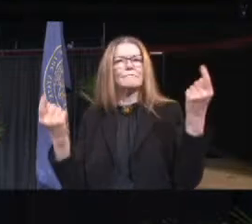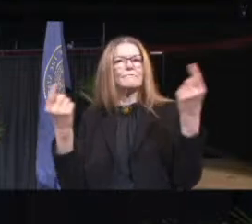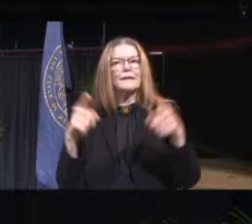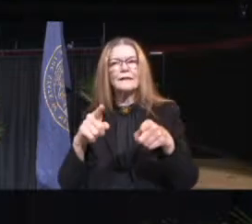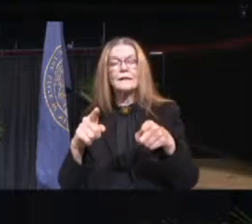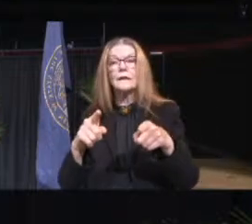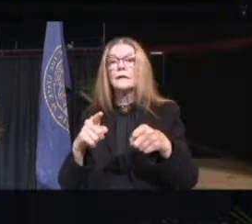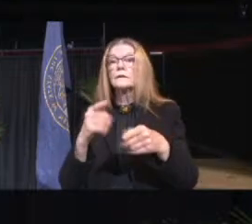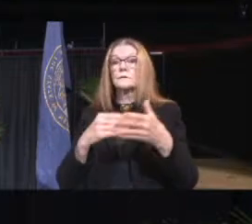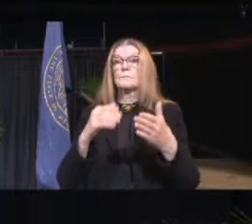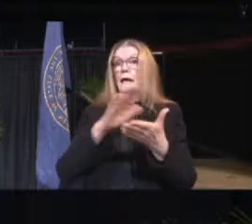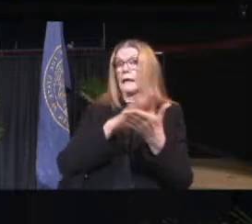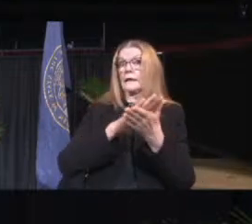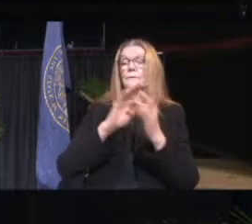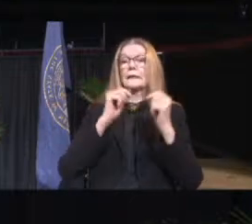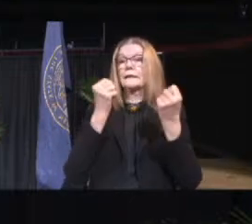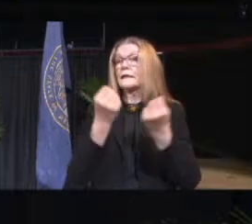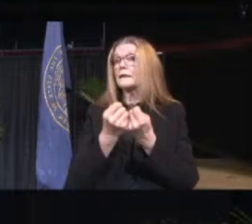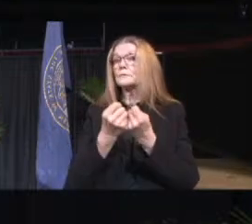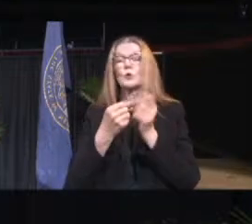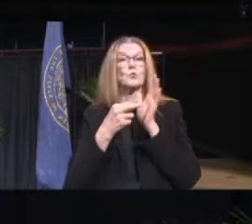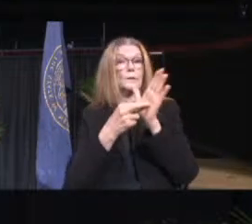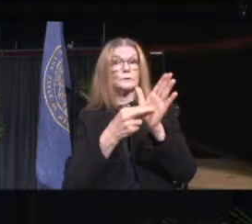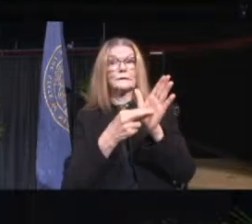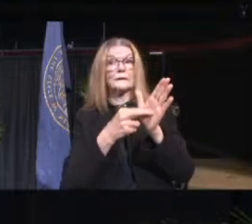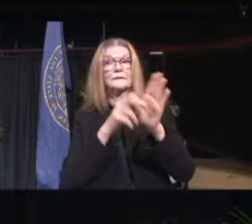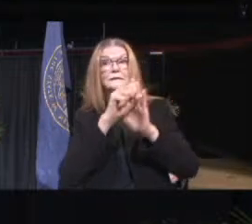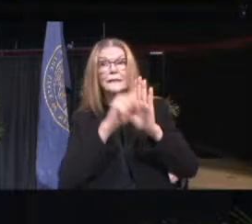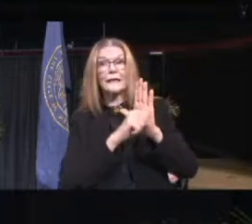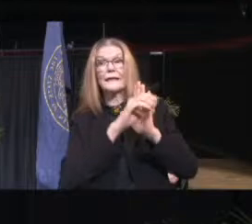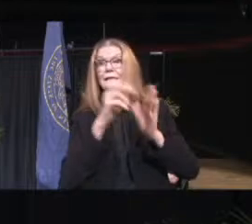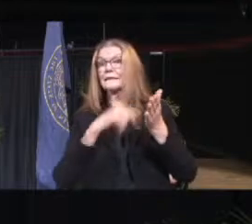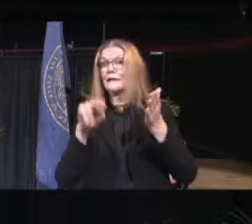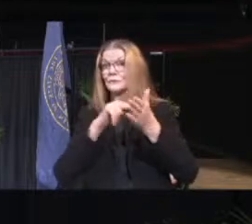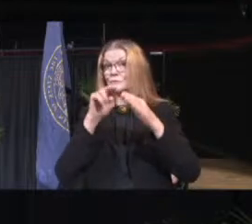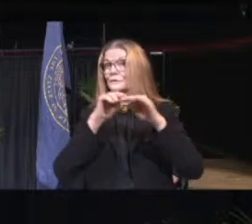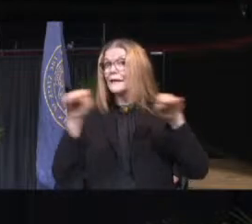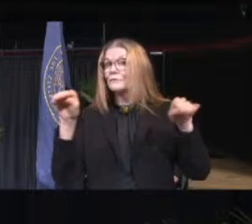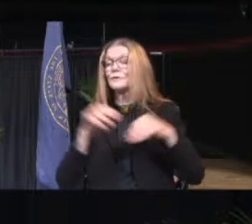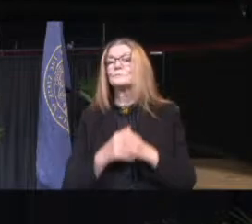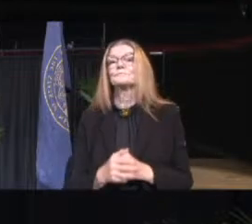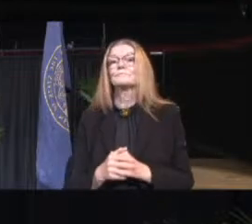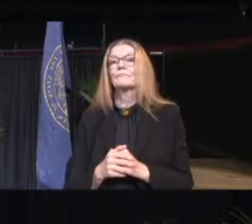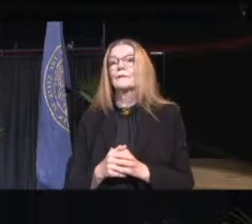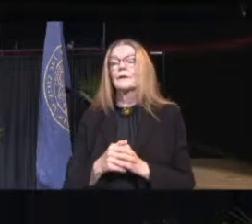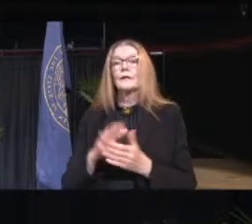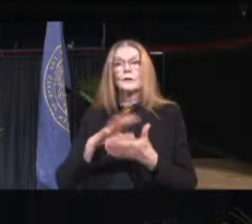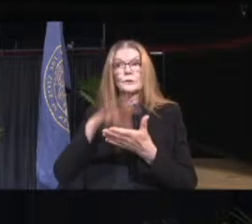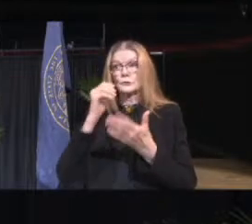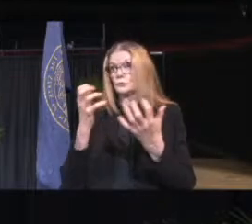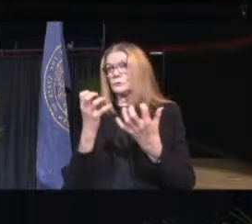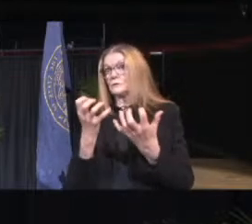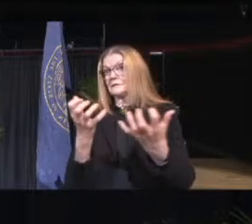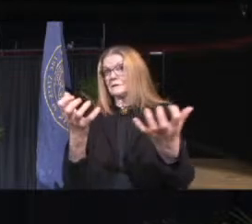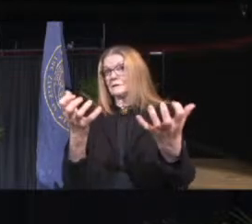of academic teams represented us on a state and national level. The students sitting before